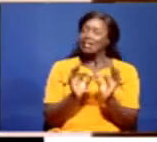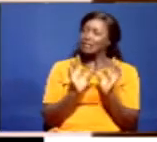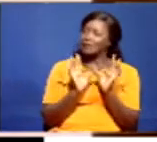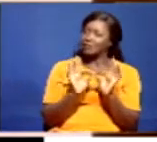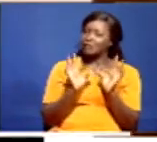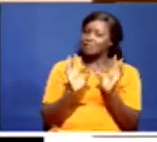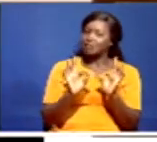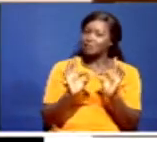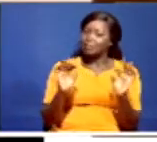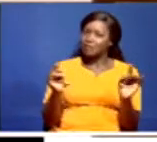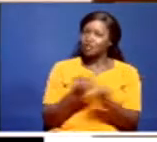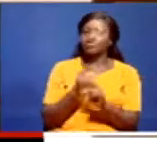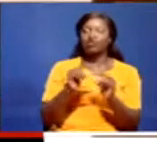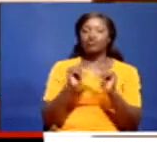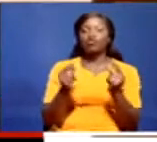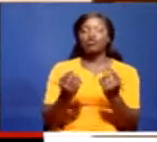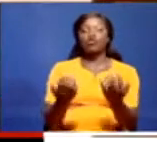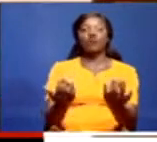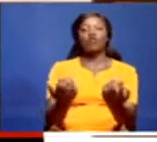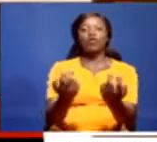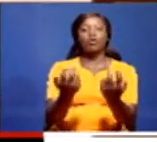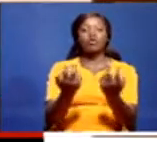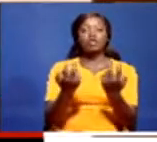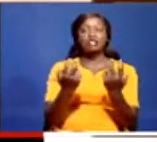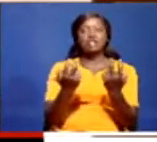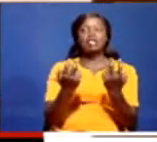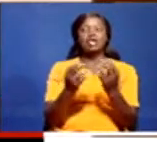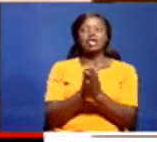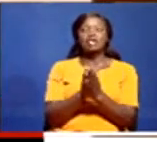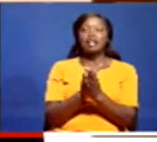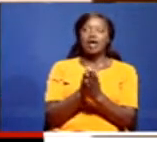audiences that will cover close to